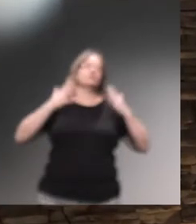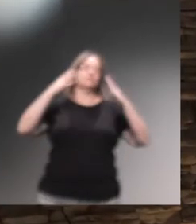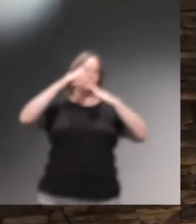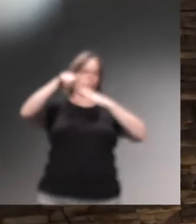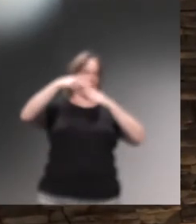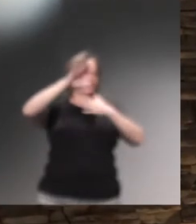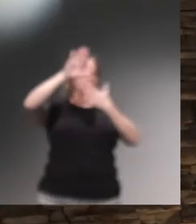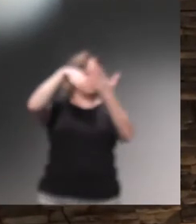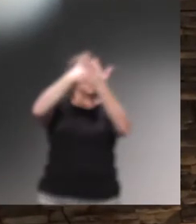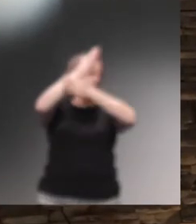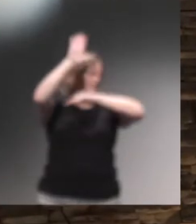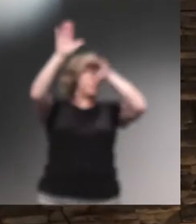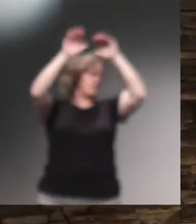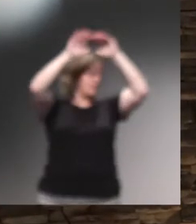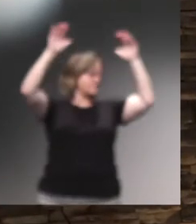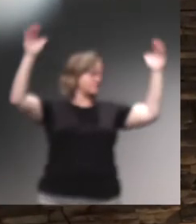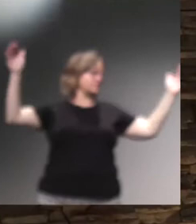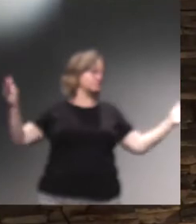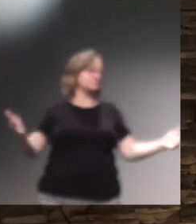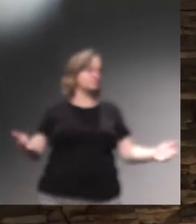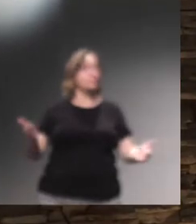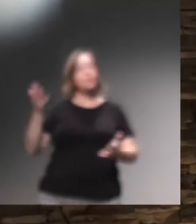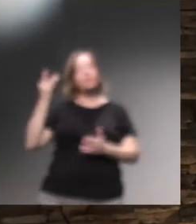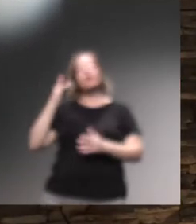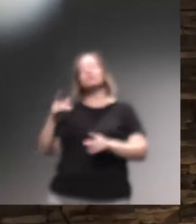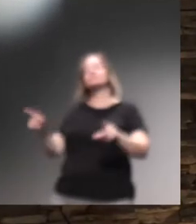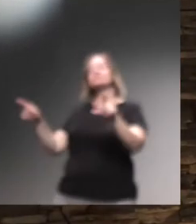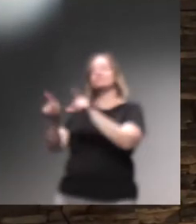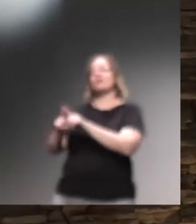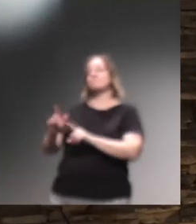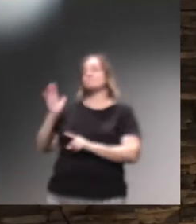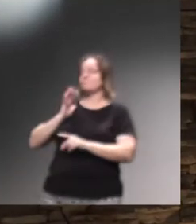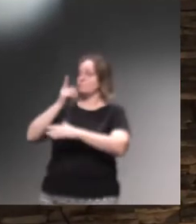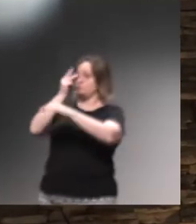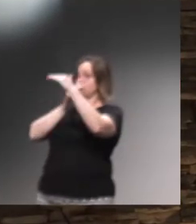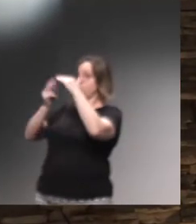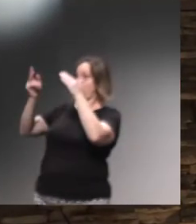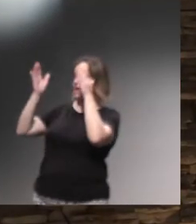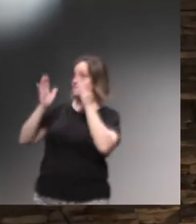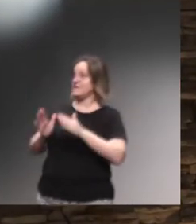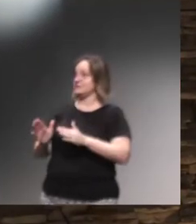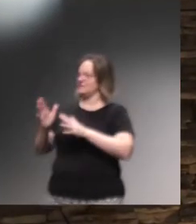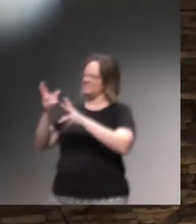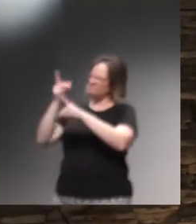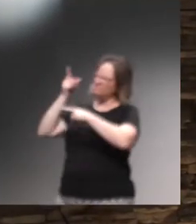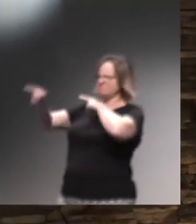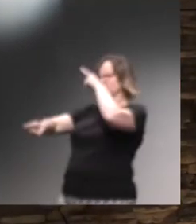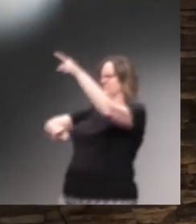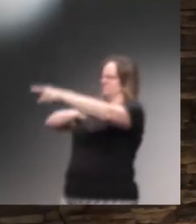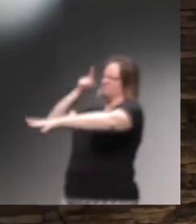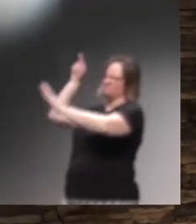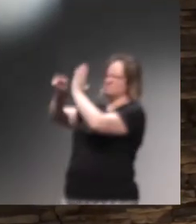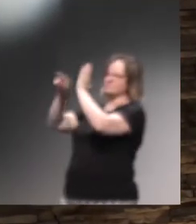the same way they persecuted the prophets who were before you.